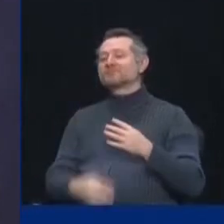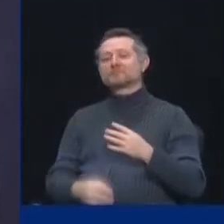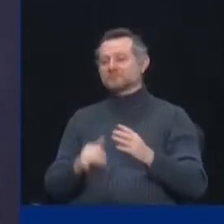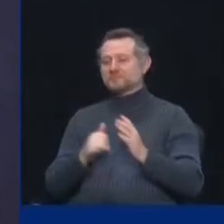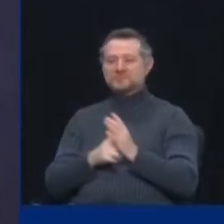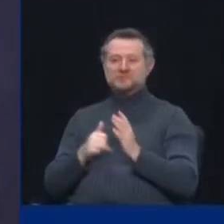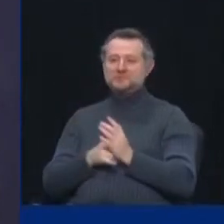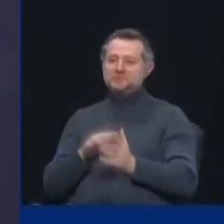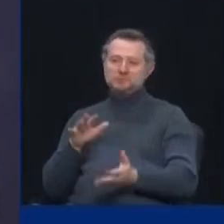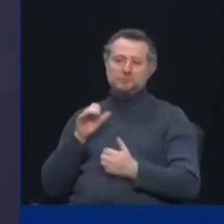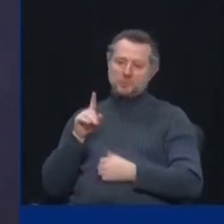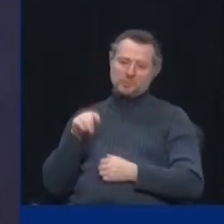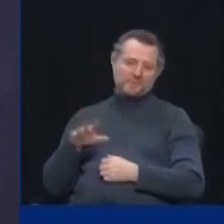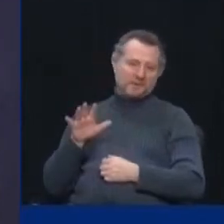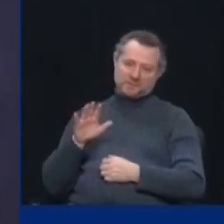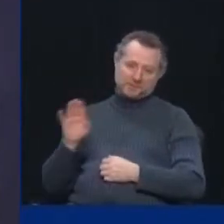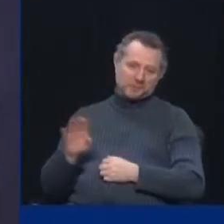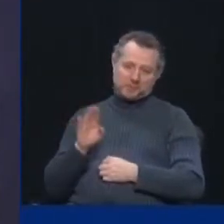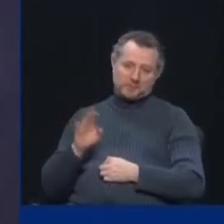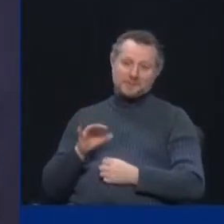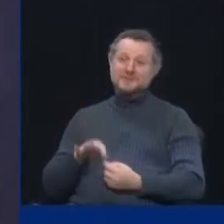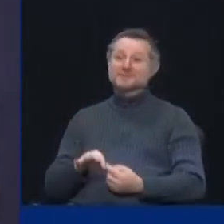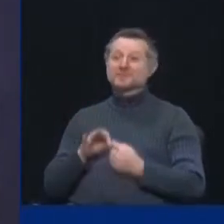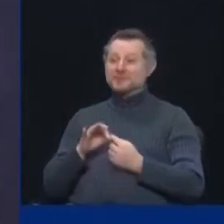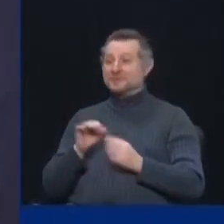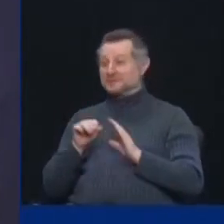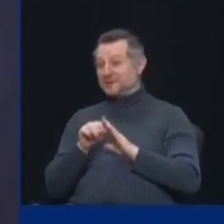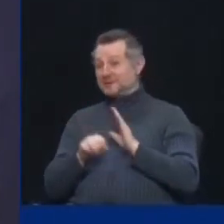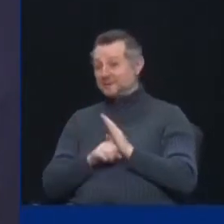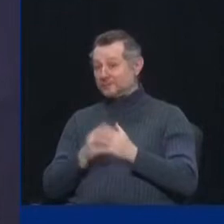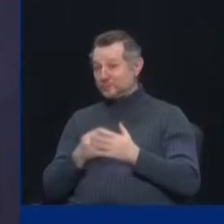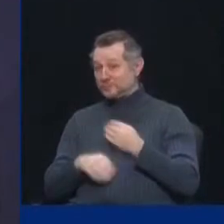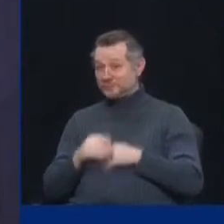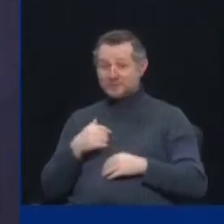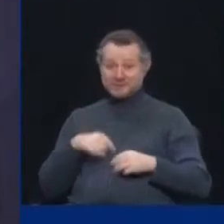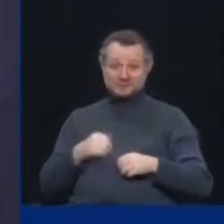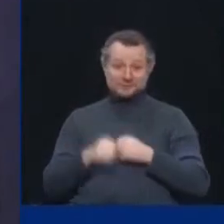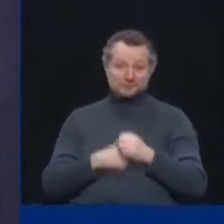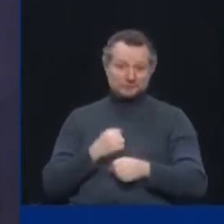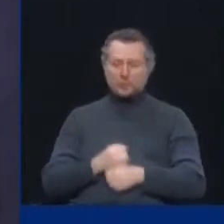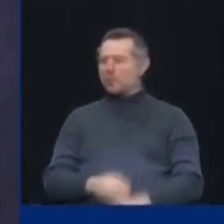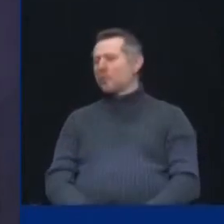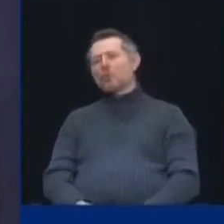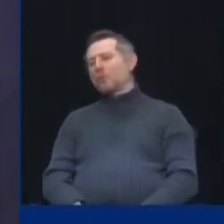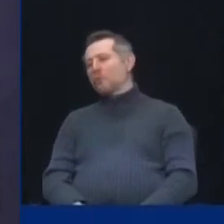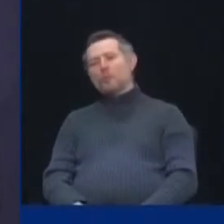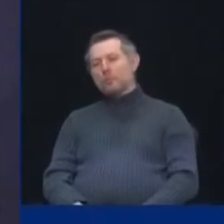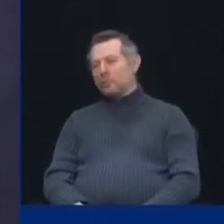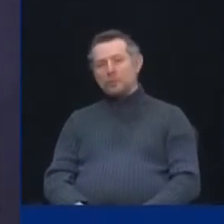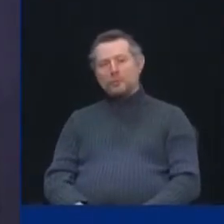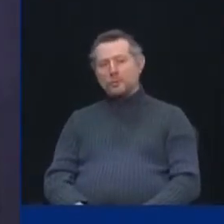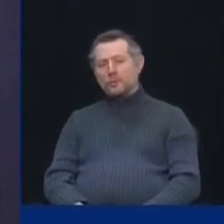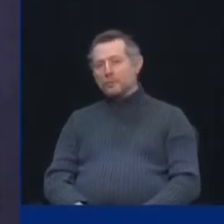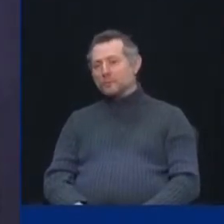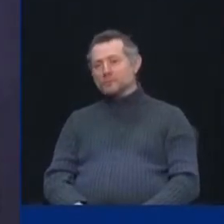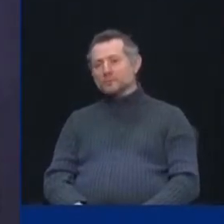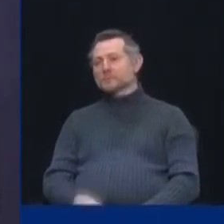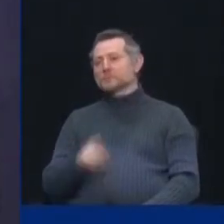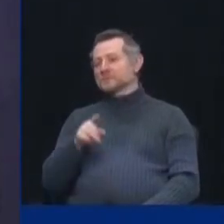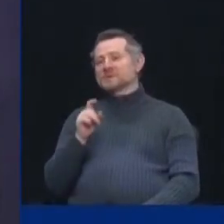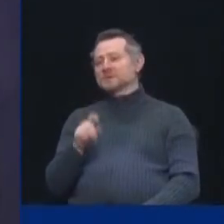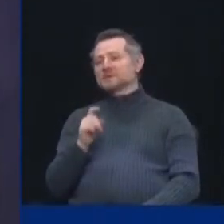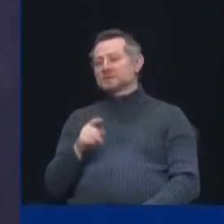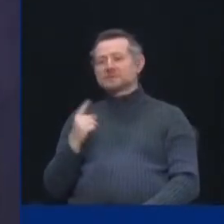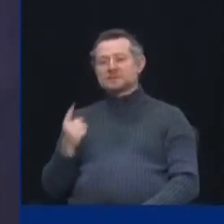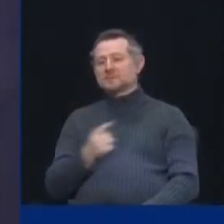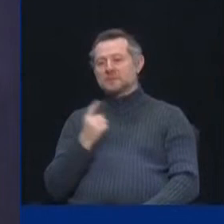especially in that state budget, especially in this process. So you needed a really